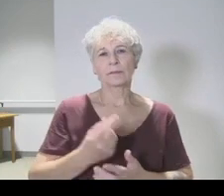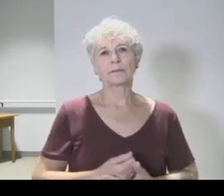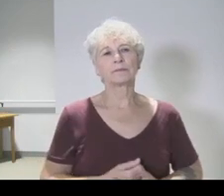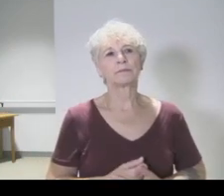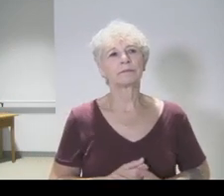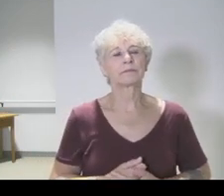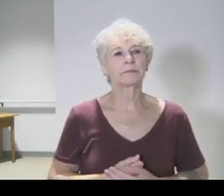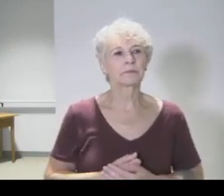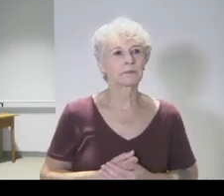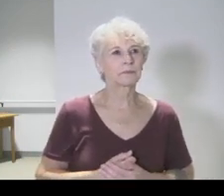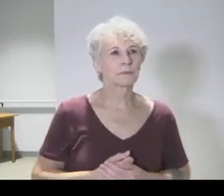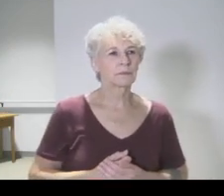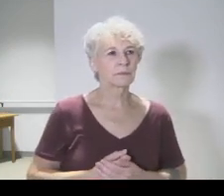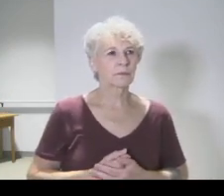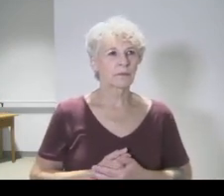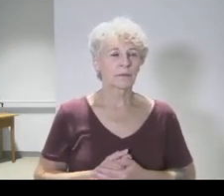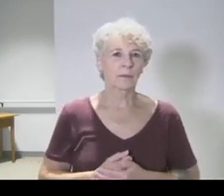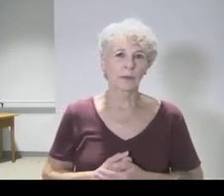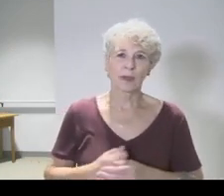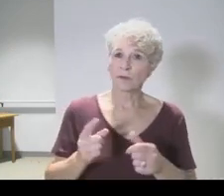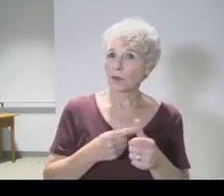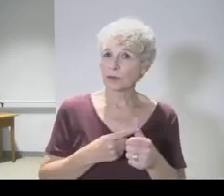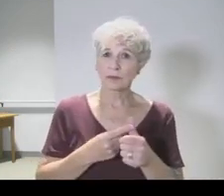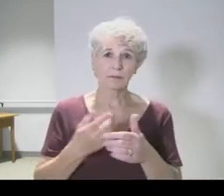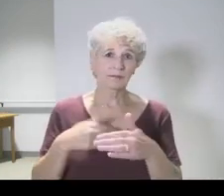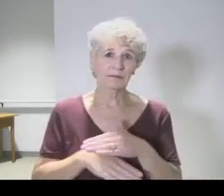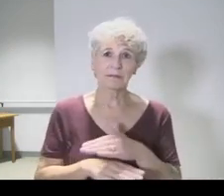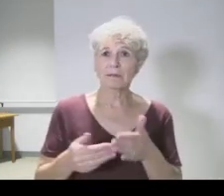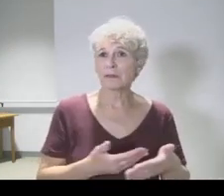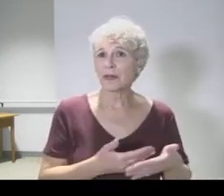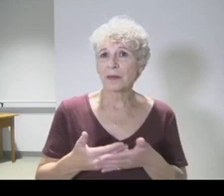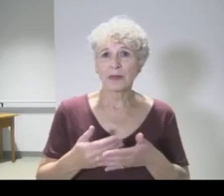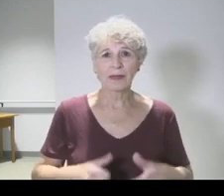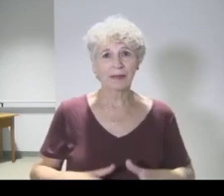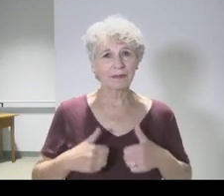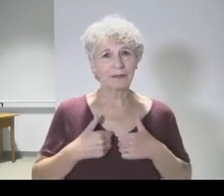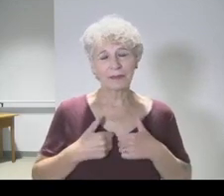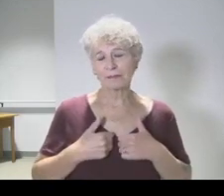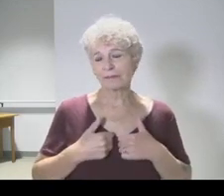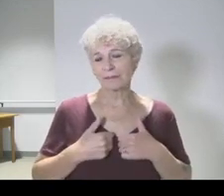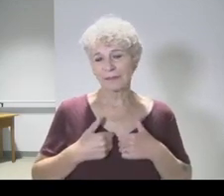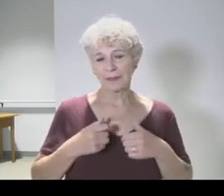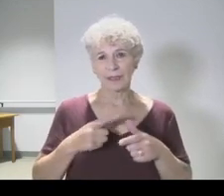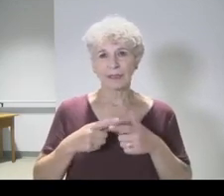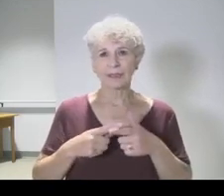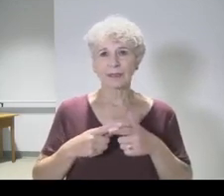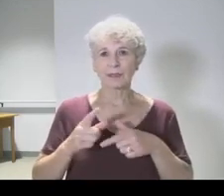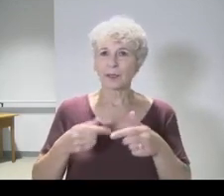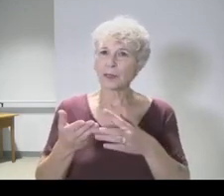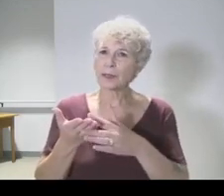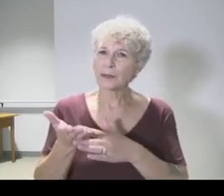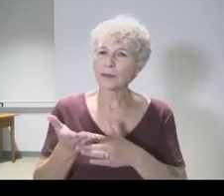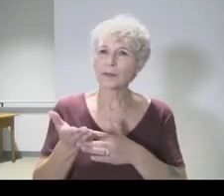to this earth. First as a baby, living a perfect life, and then going to the cross